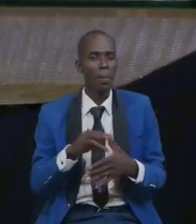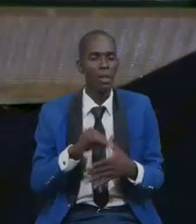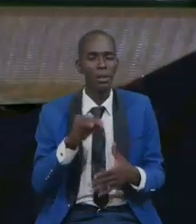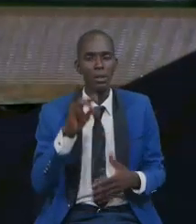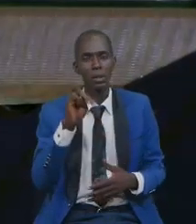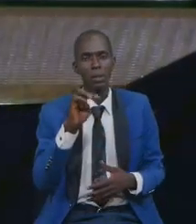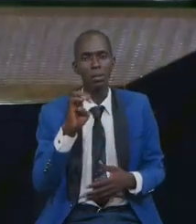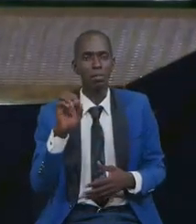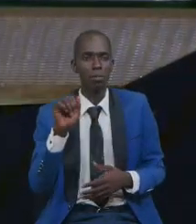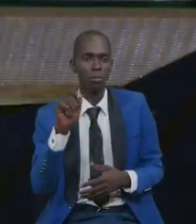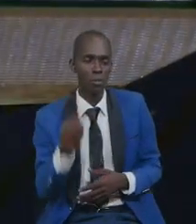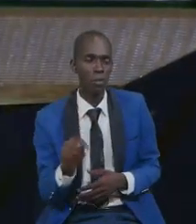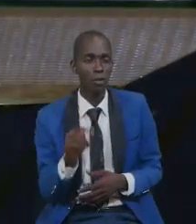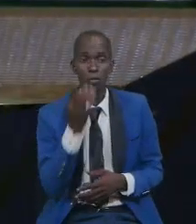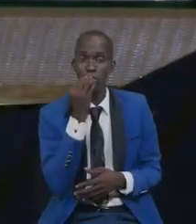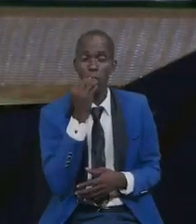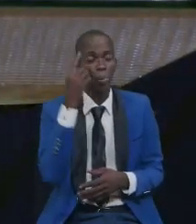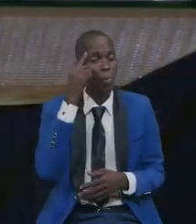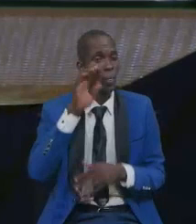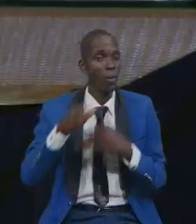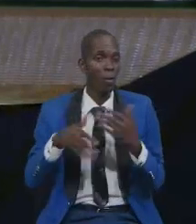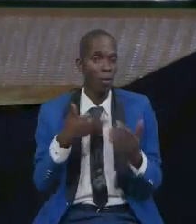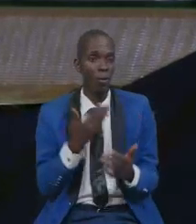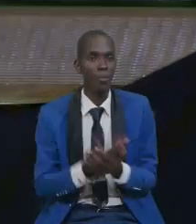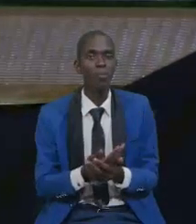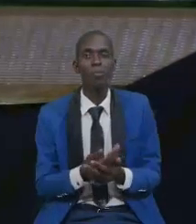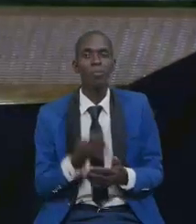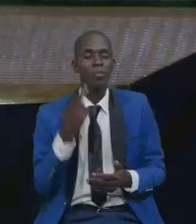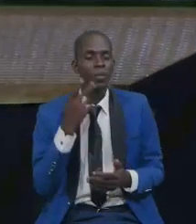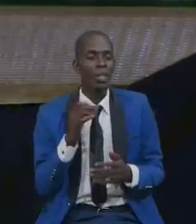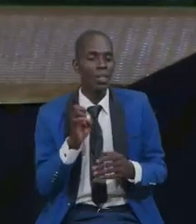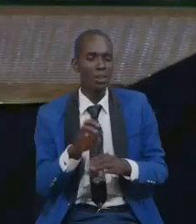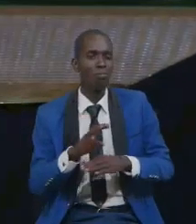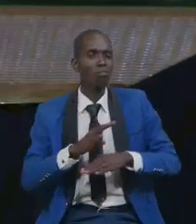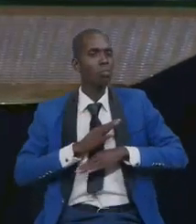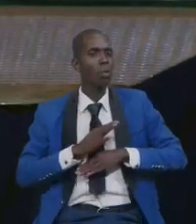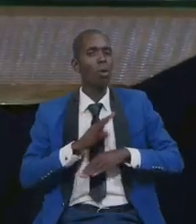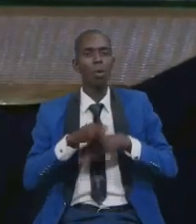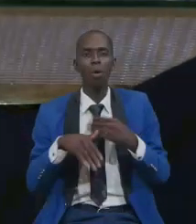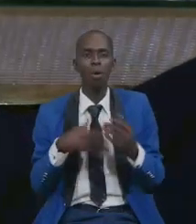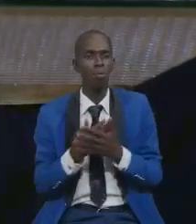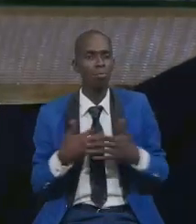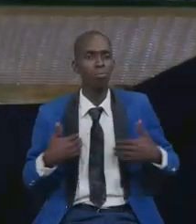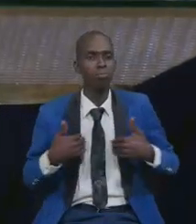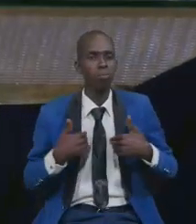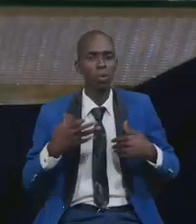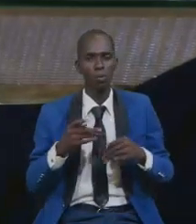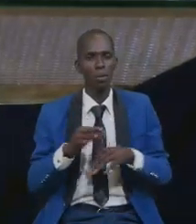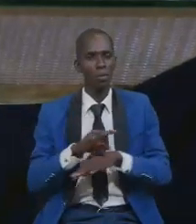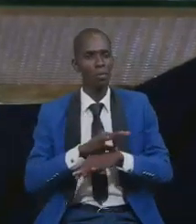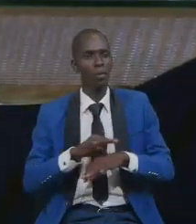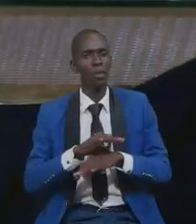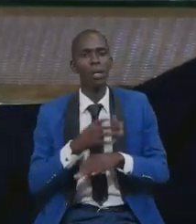was meat for all. He satisfied all the beasts of the field, and